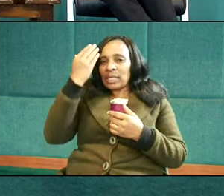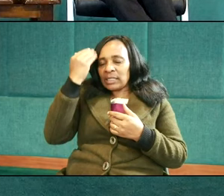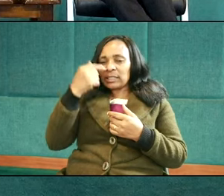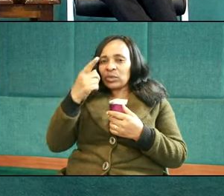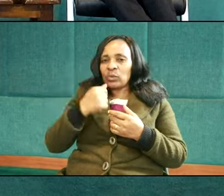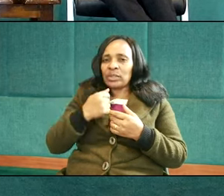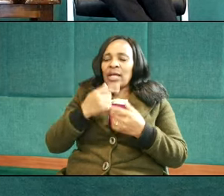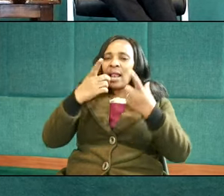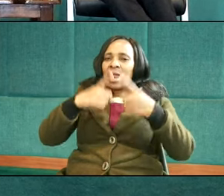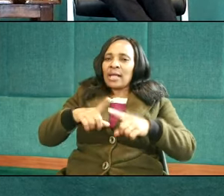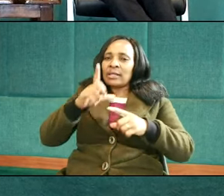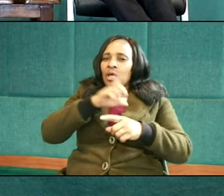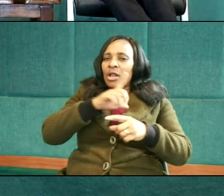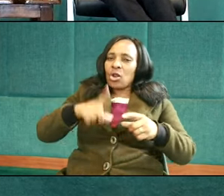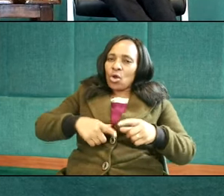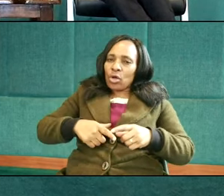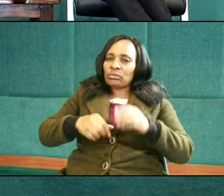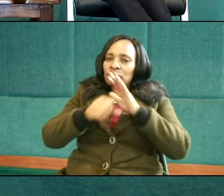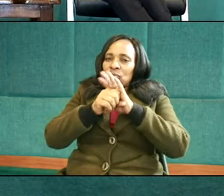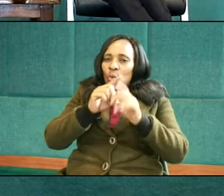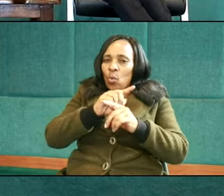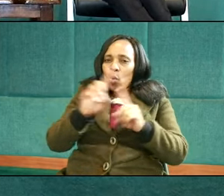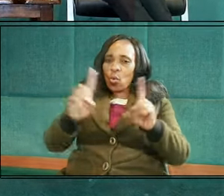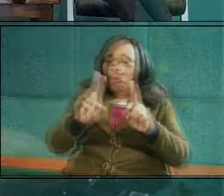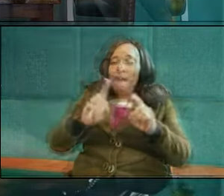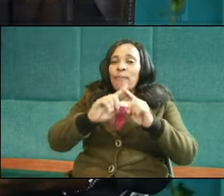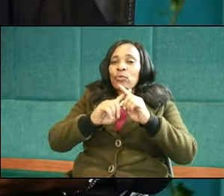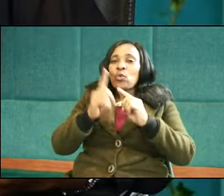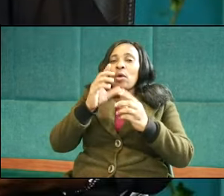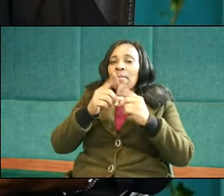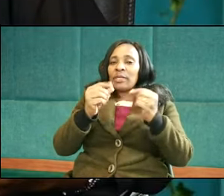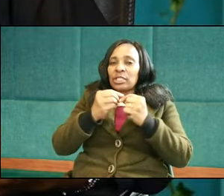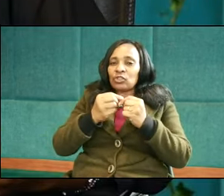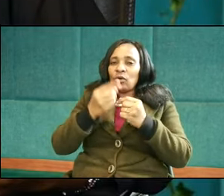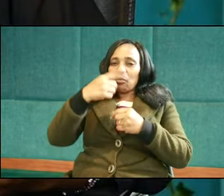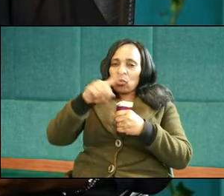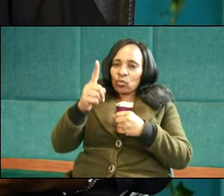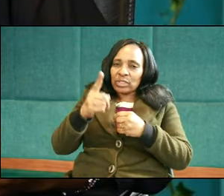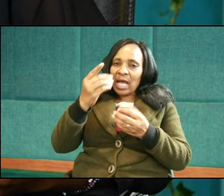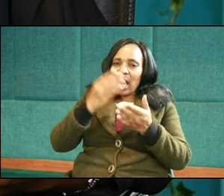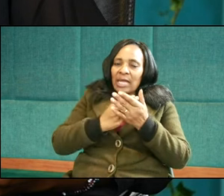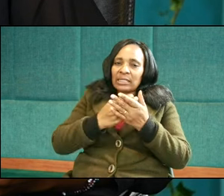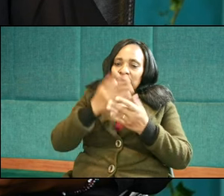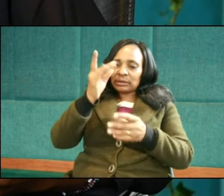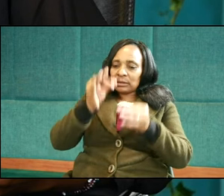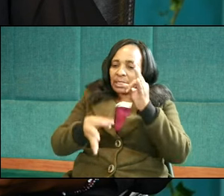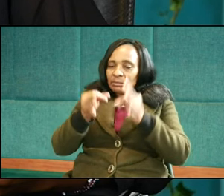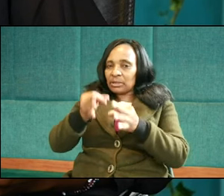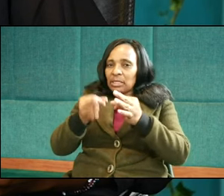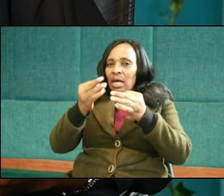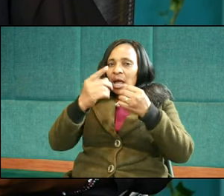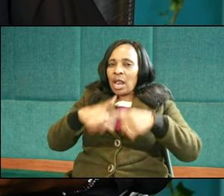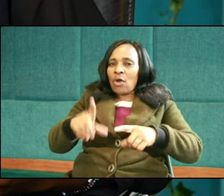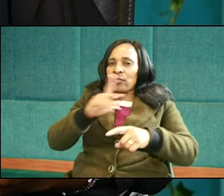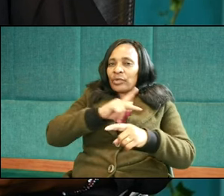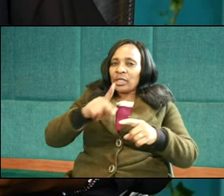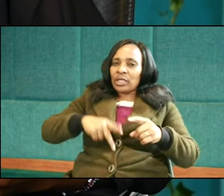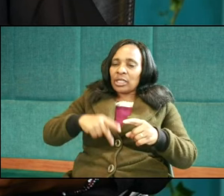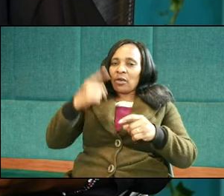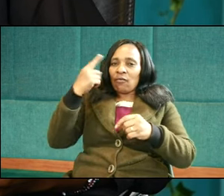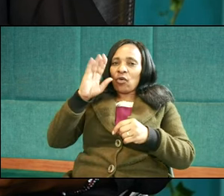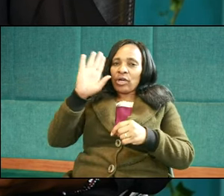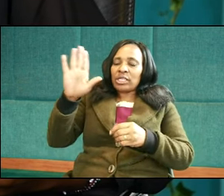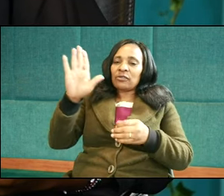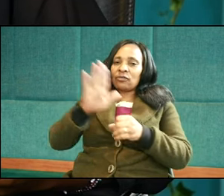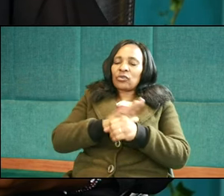Lord forsook him not. By messages of reproof and by severe judgments, he sought to arouse the king to realization of the sinfulness of